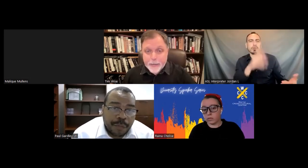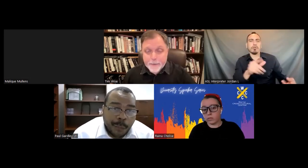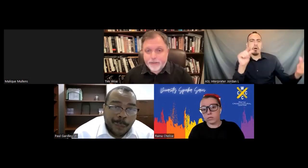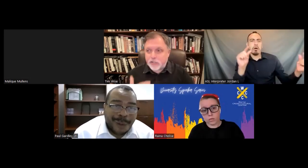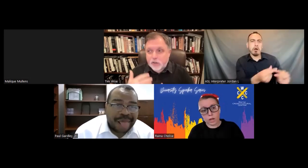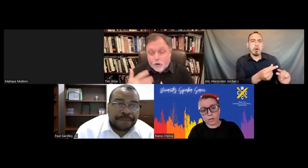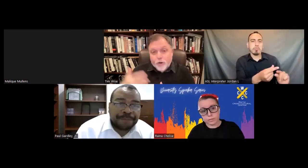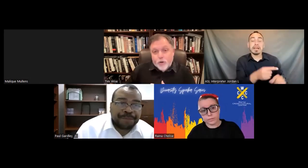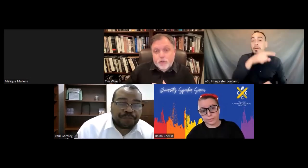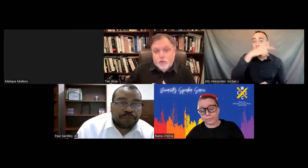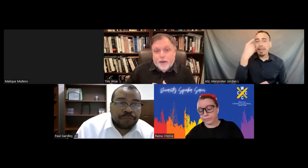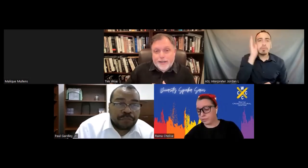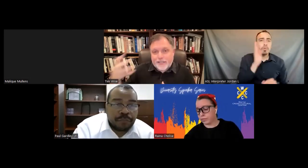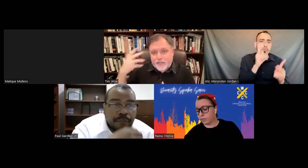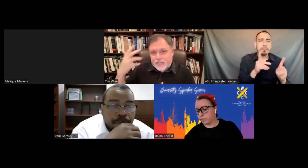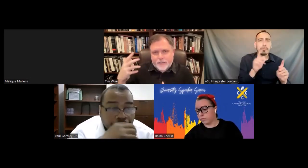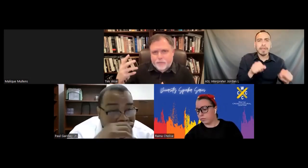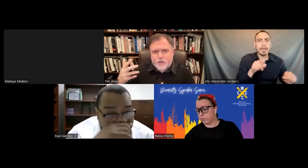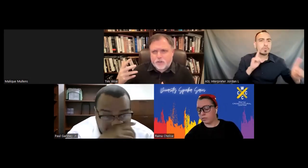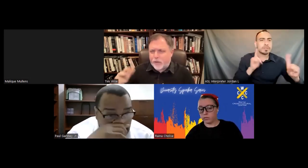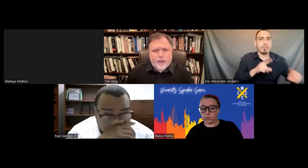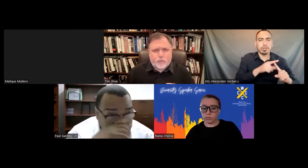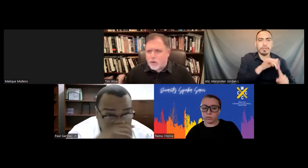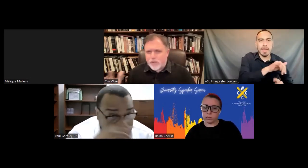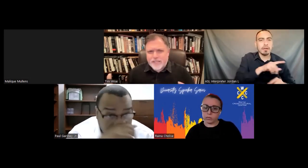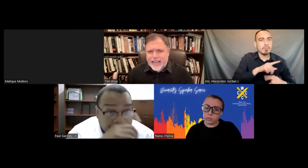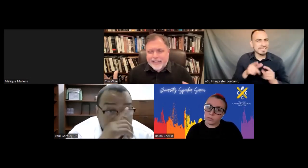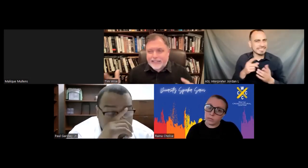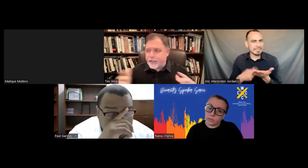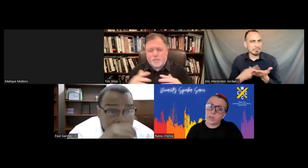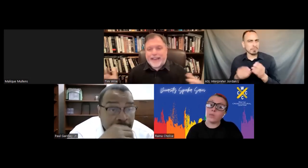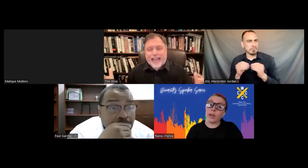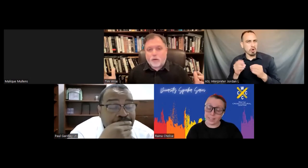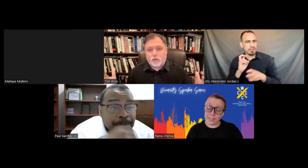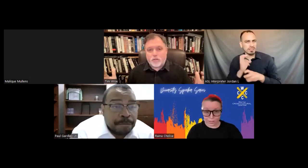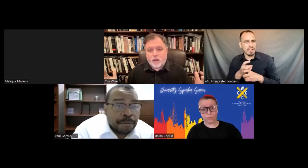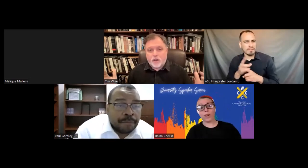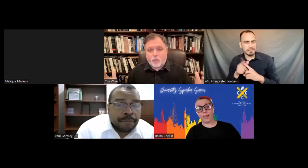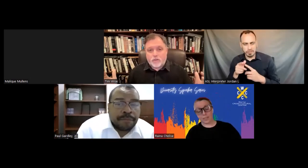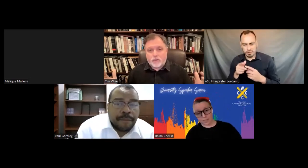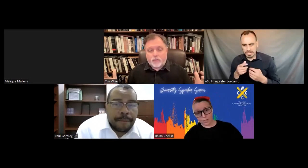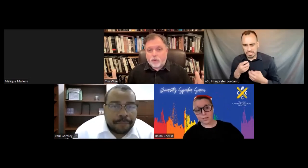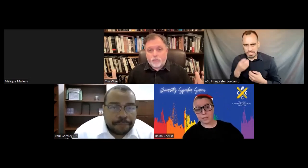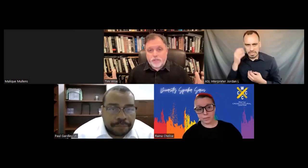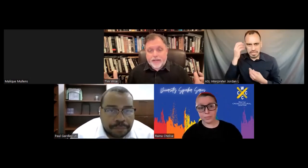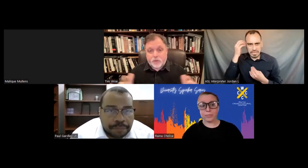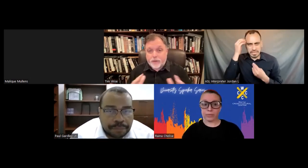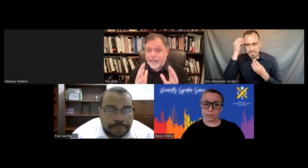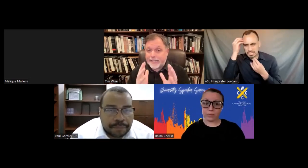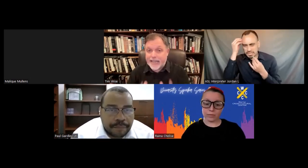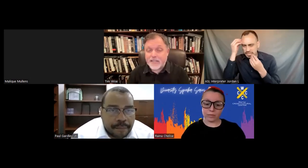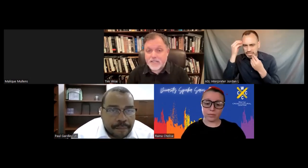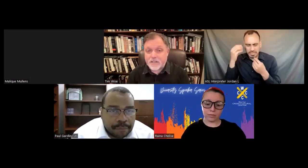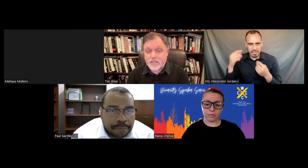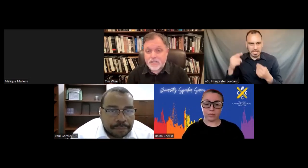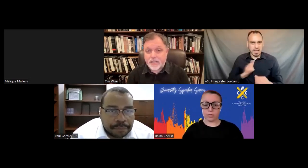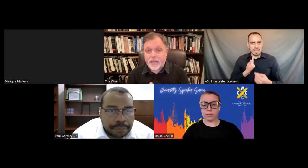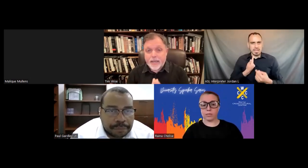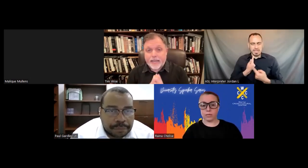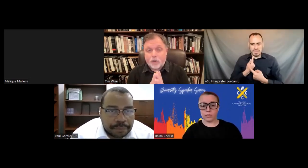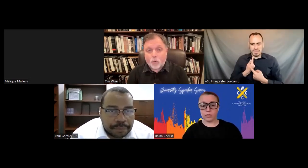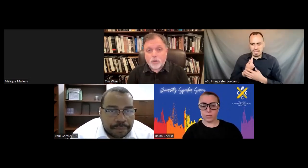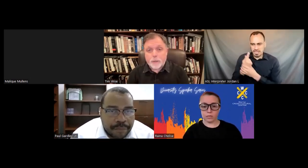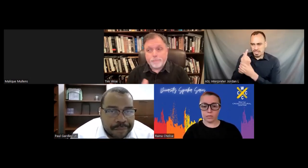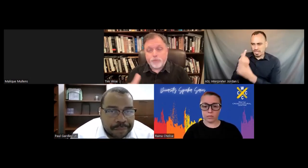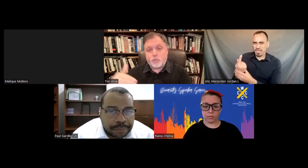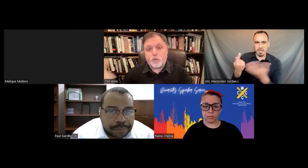that. But it's harder to respond to the stuff when you're like, wait, what was that? And then you spend hours wondering what was that. So we got to take it seriously.